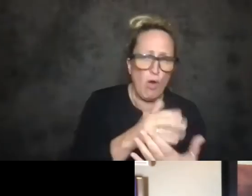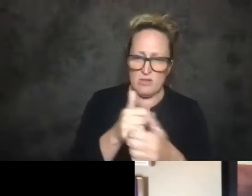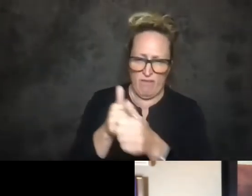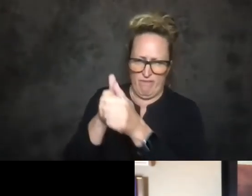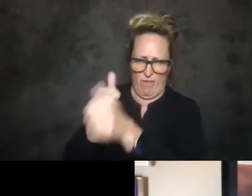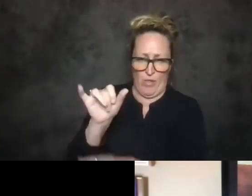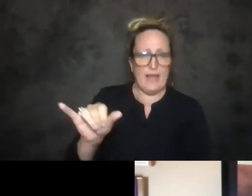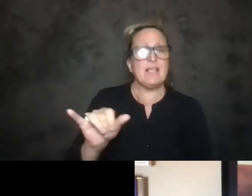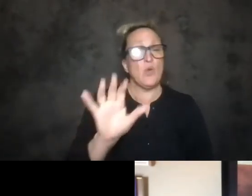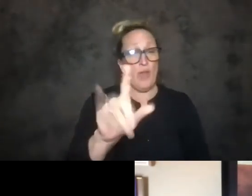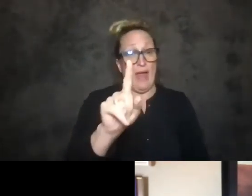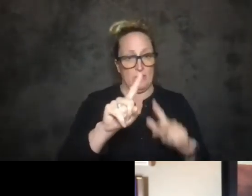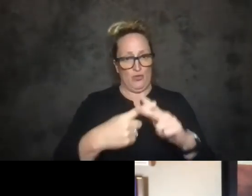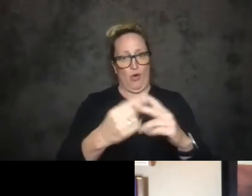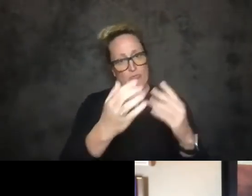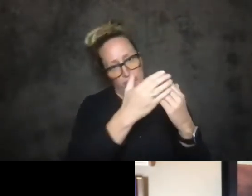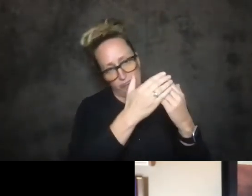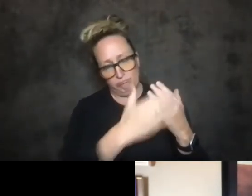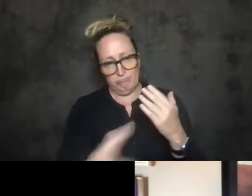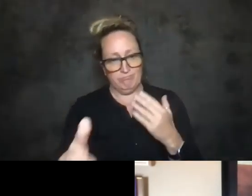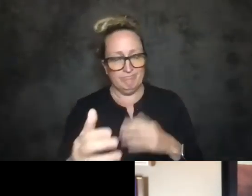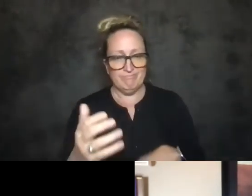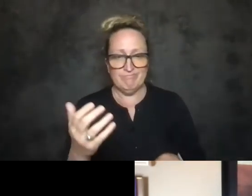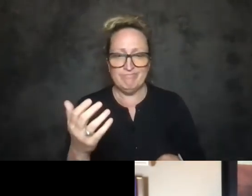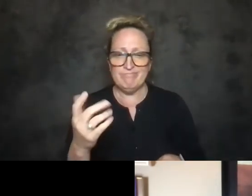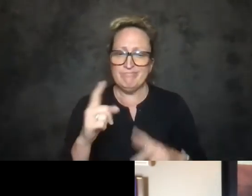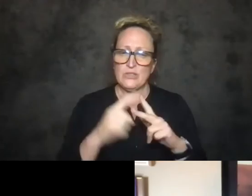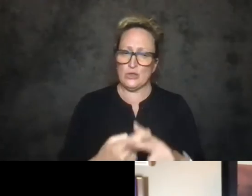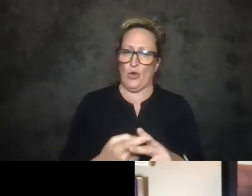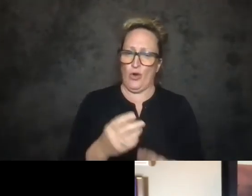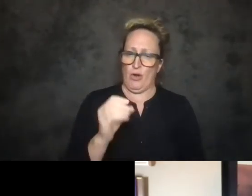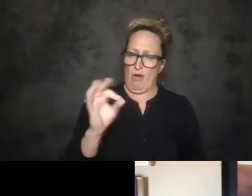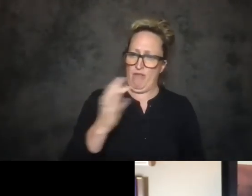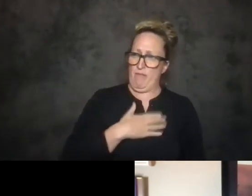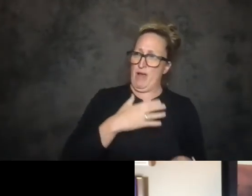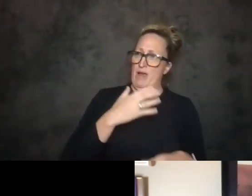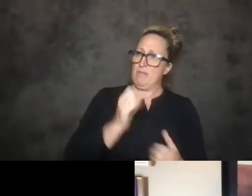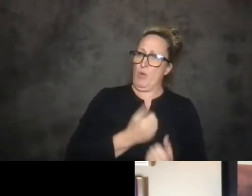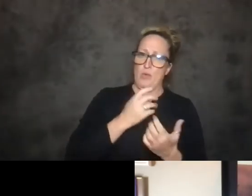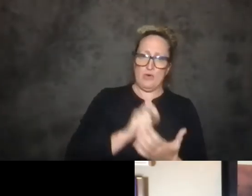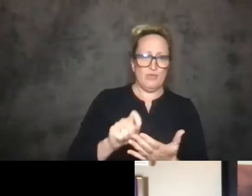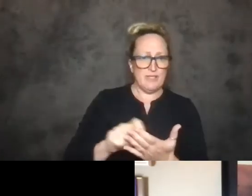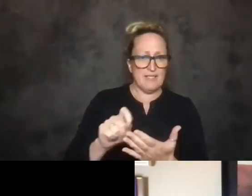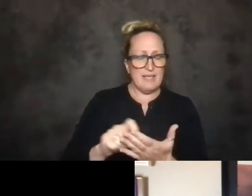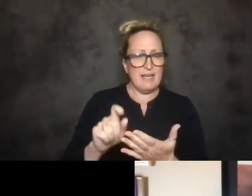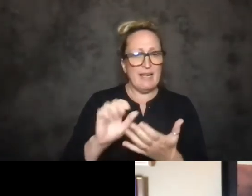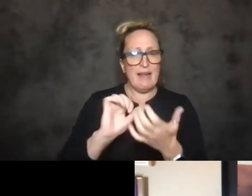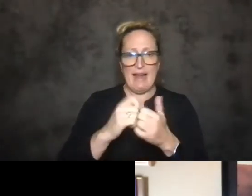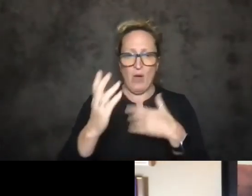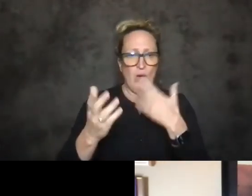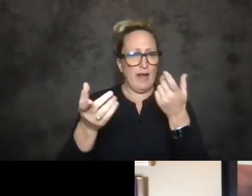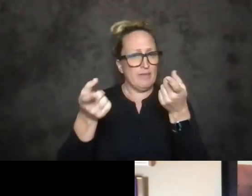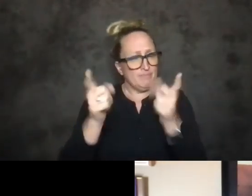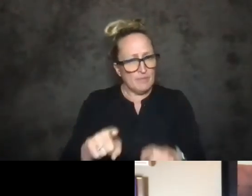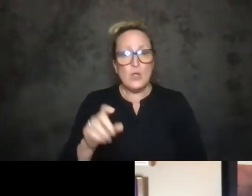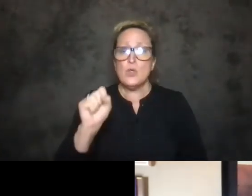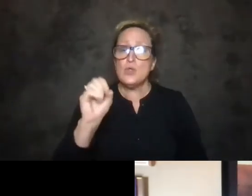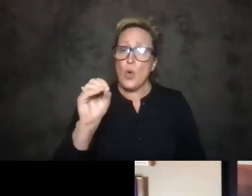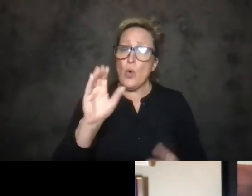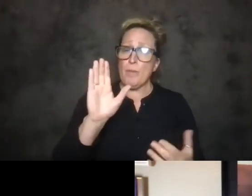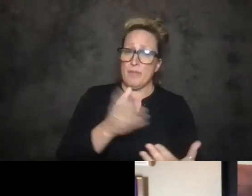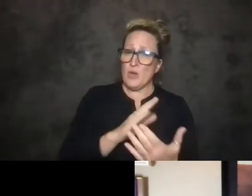So that was the start. That was kind of the start of my poetry and how I came to it. And so music, we